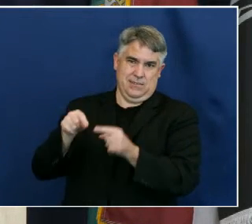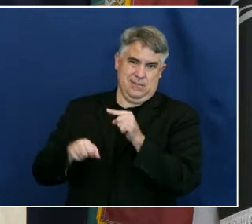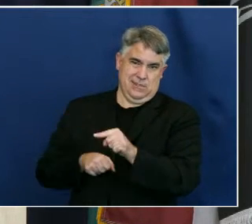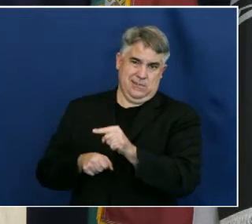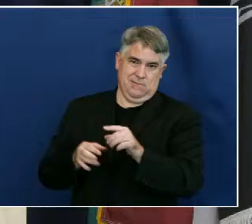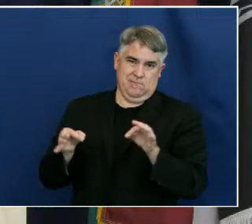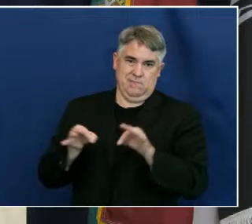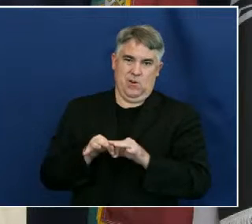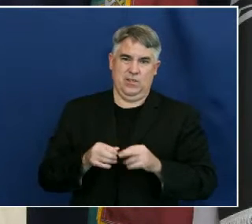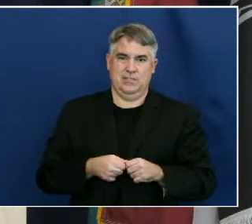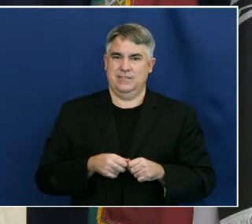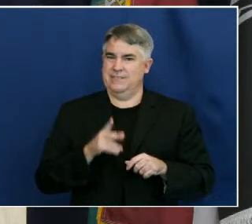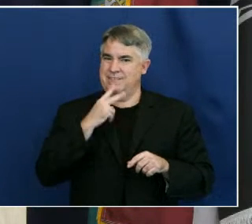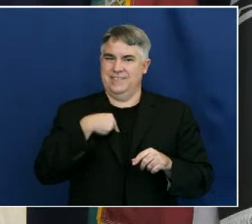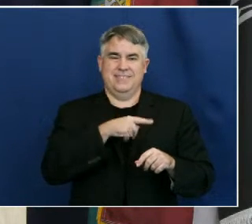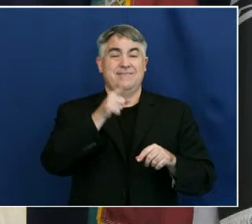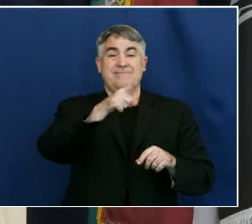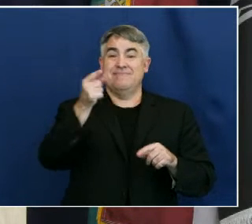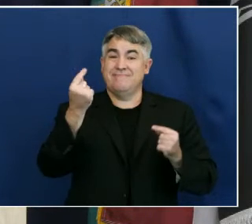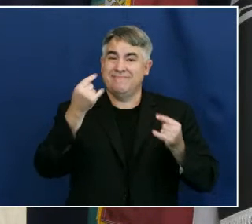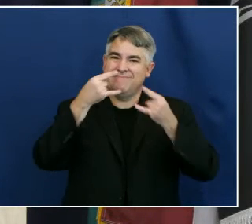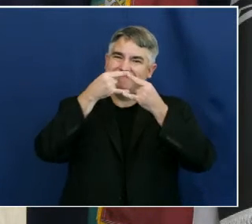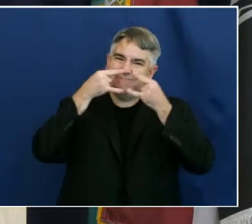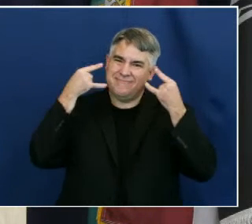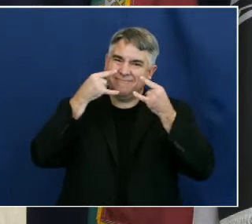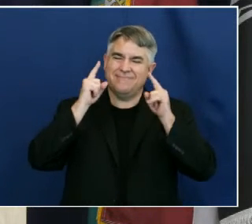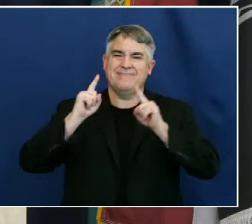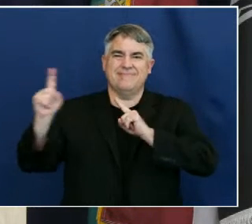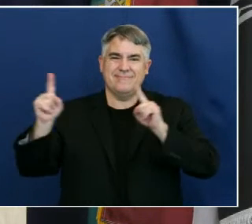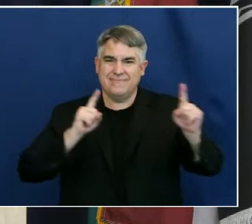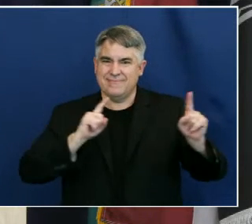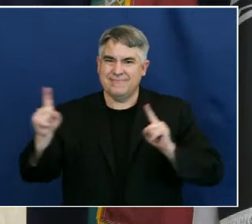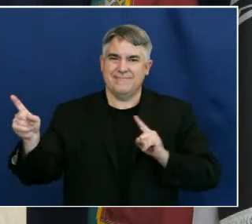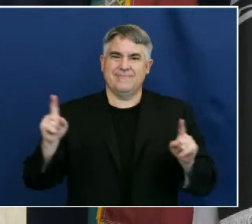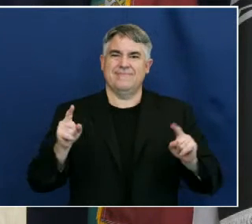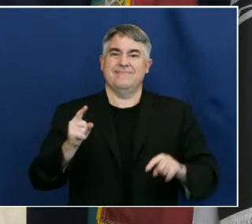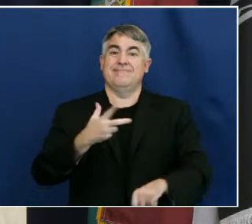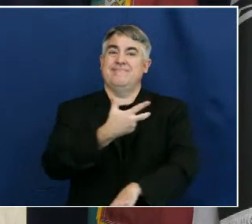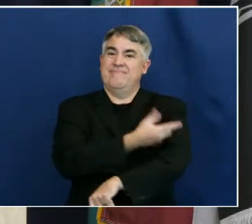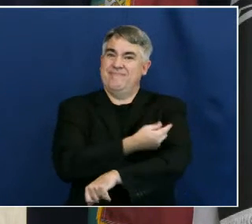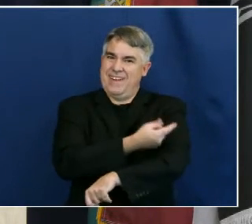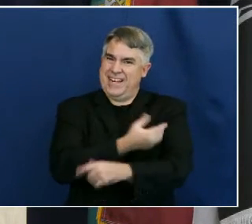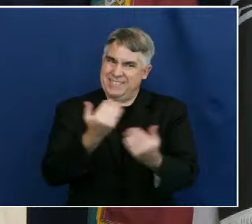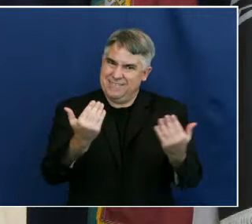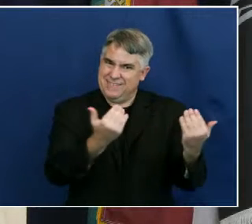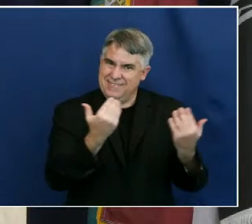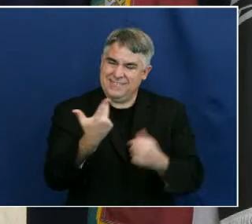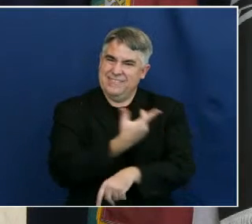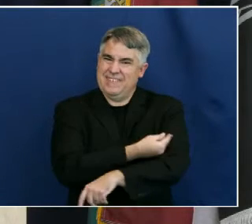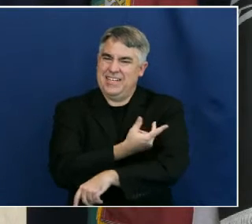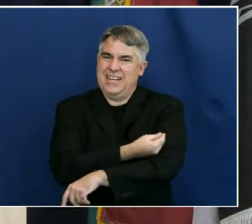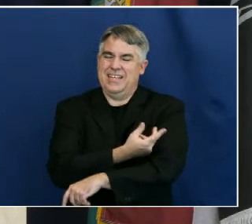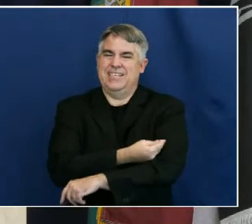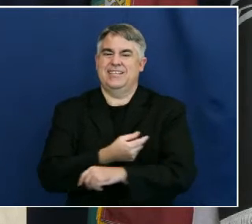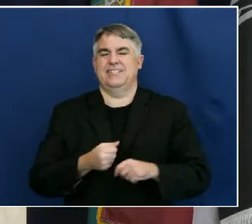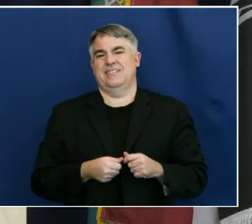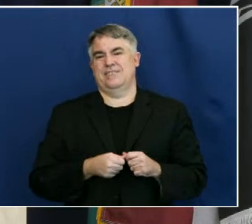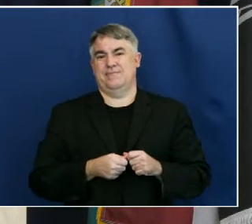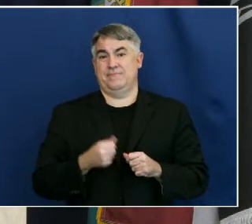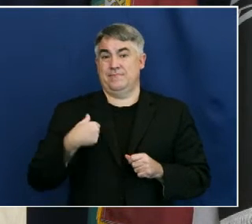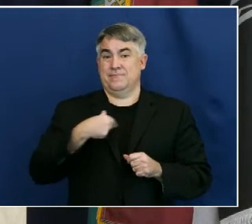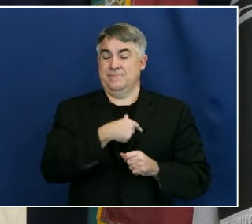low. Vaccines continue to be administered, and we have some optimism that the supply of vaccines is going to